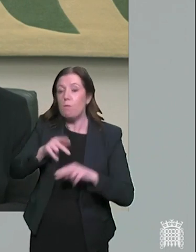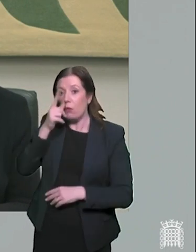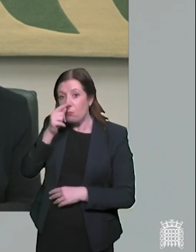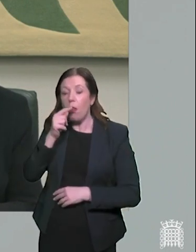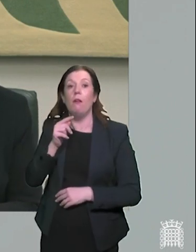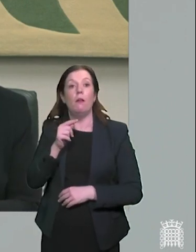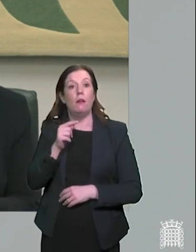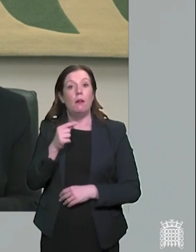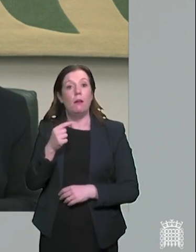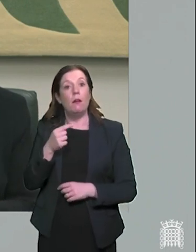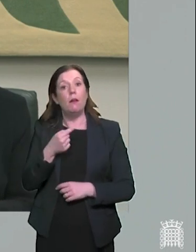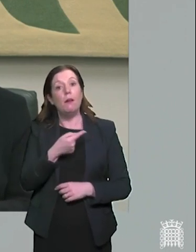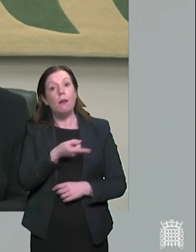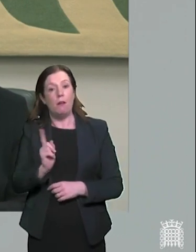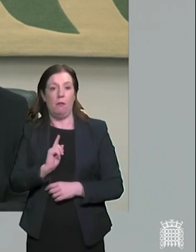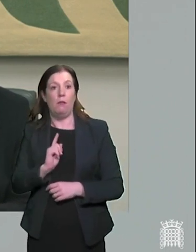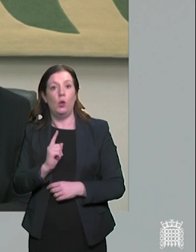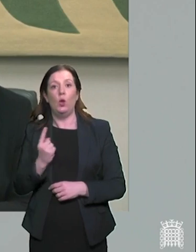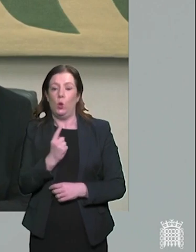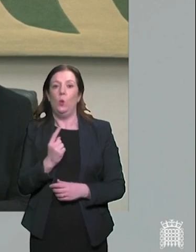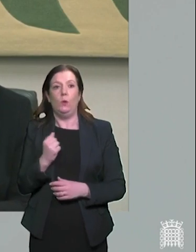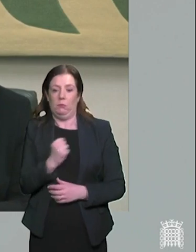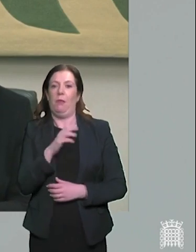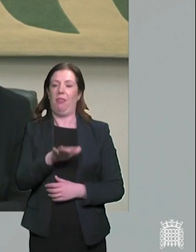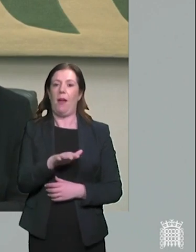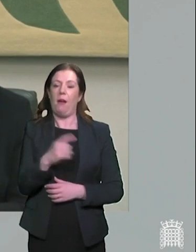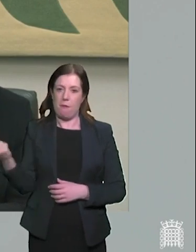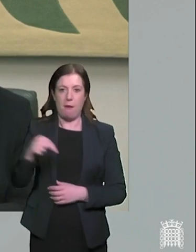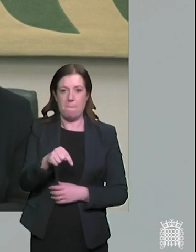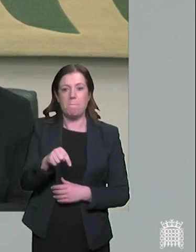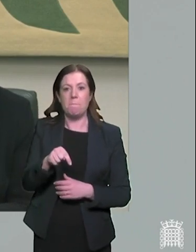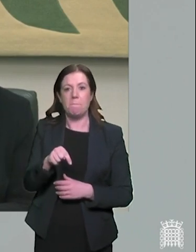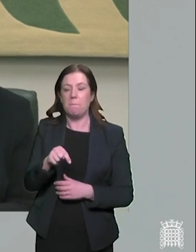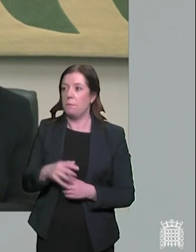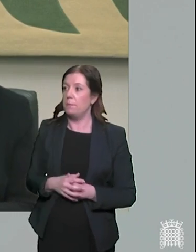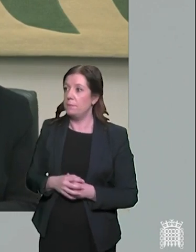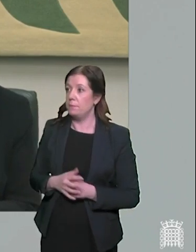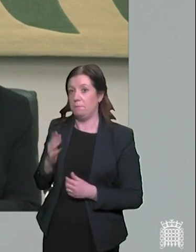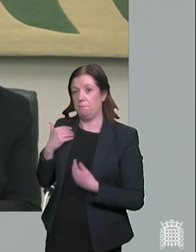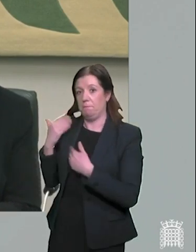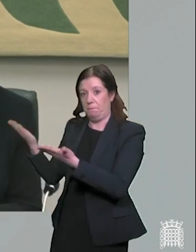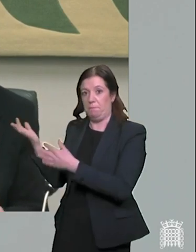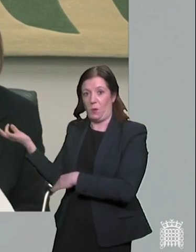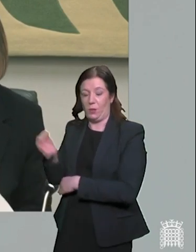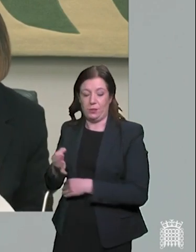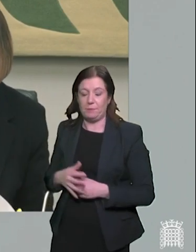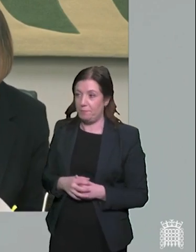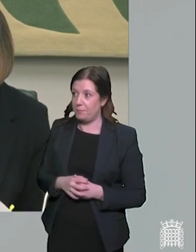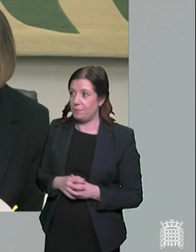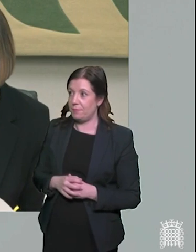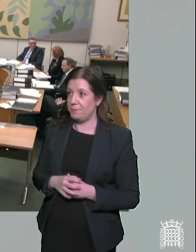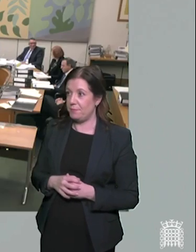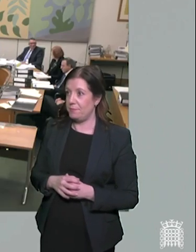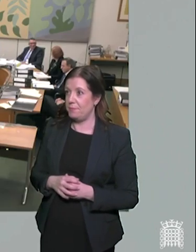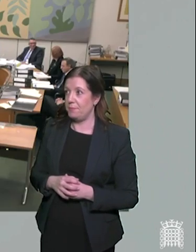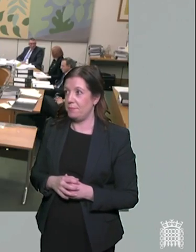necessary participants should physically attend meetings. I'll invite Alan Dorrans to ask you about these gatherings. Mr. Dorrans. Thank